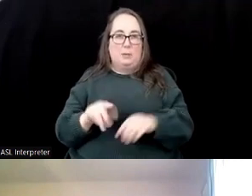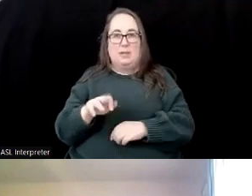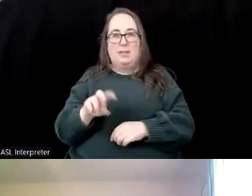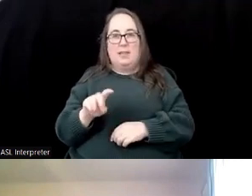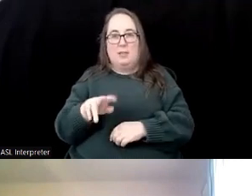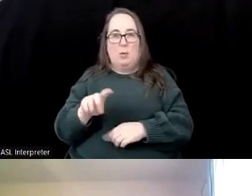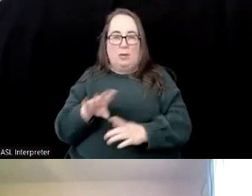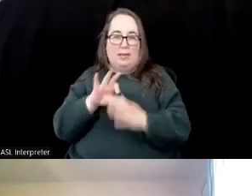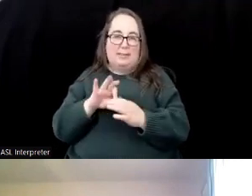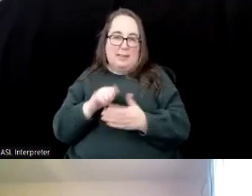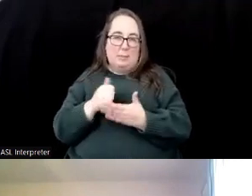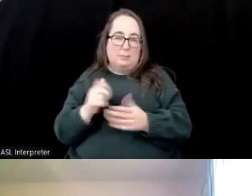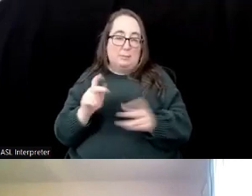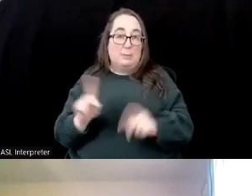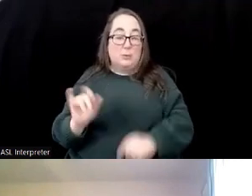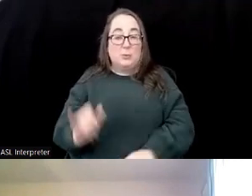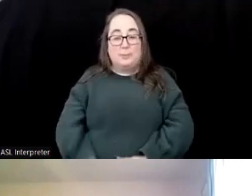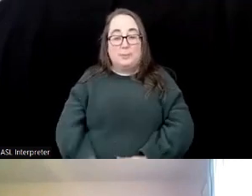liaison that assists people as well.